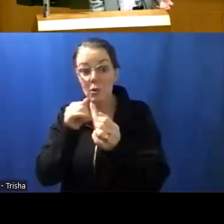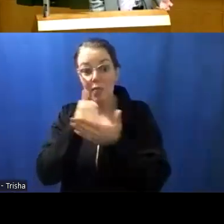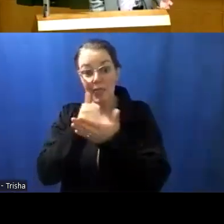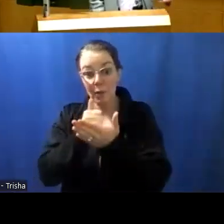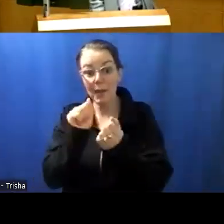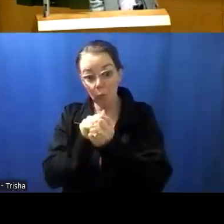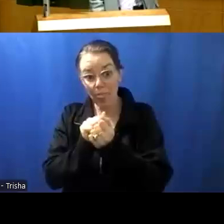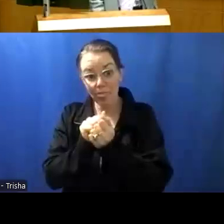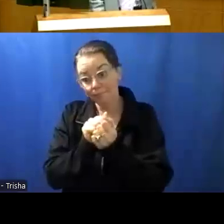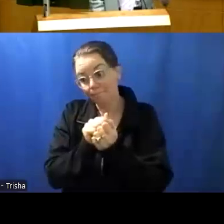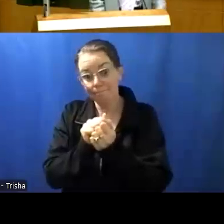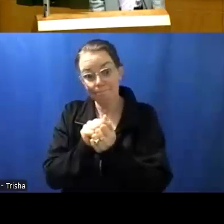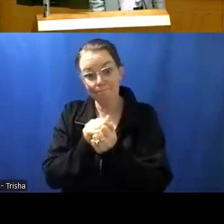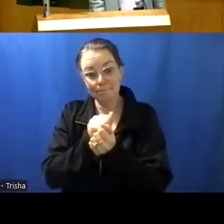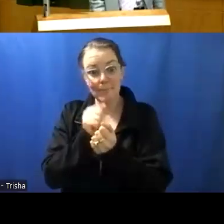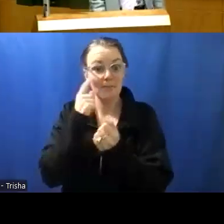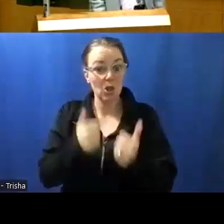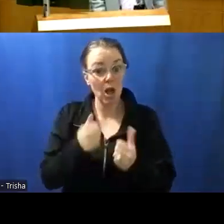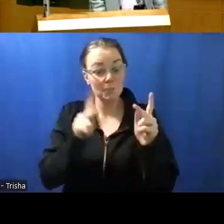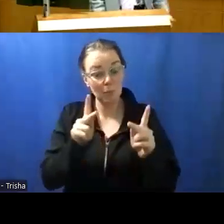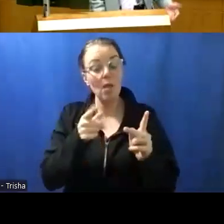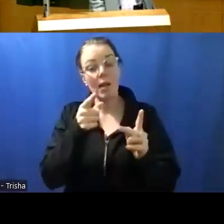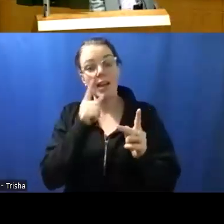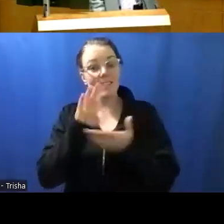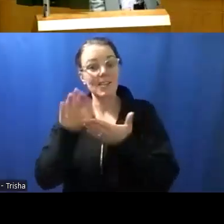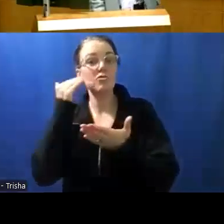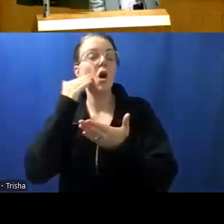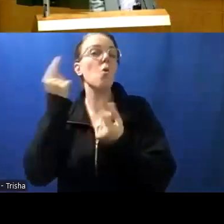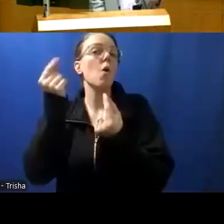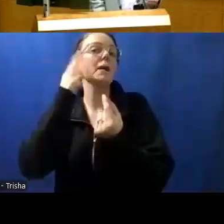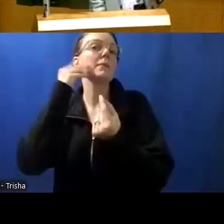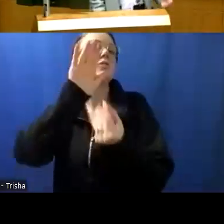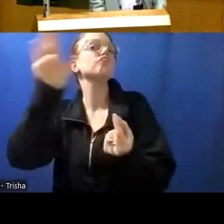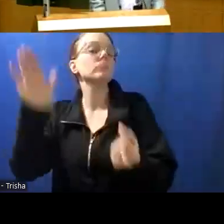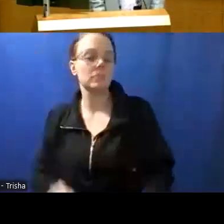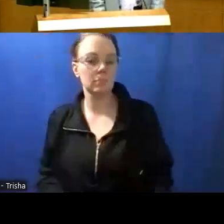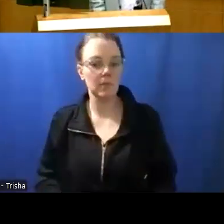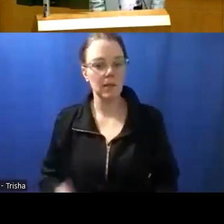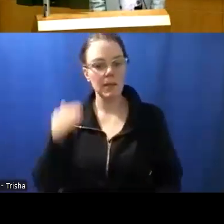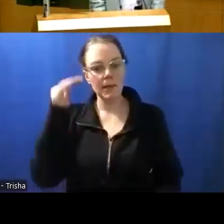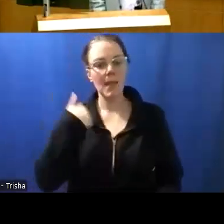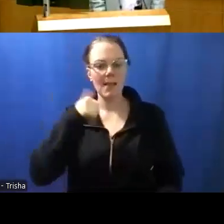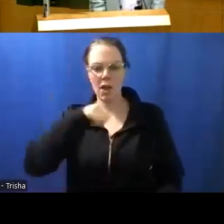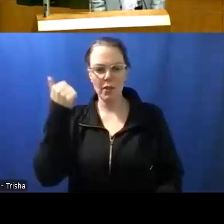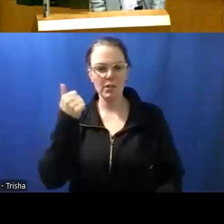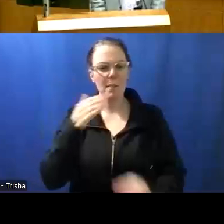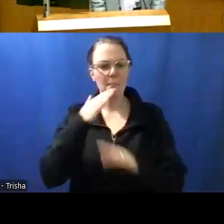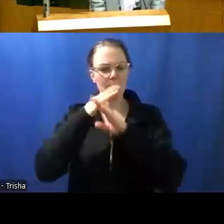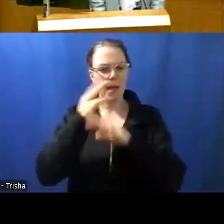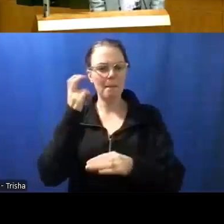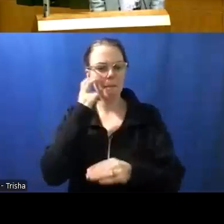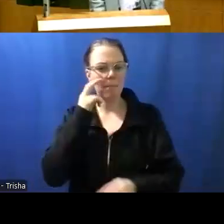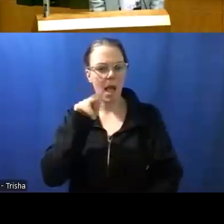say. Not just your own client, but other people. And the point is there are many others. Prevent Blindness is a great organization with many